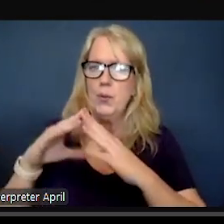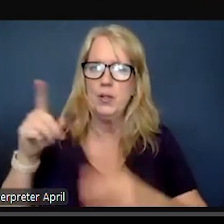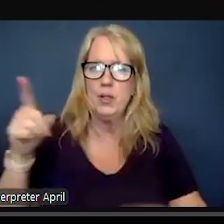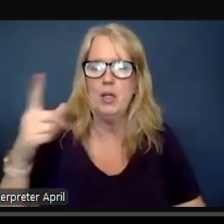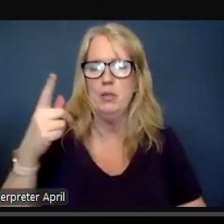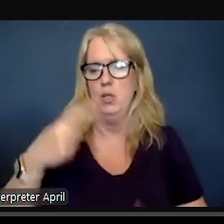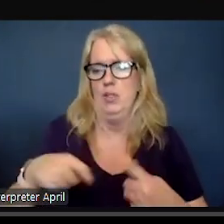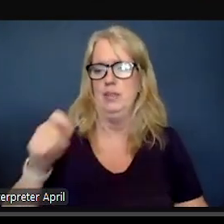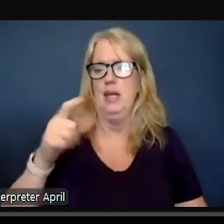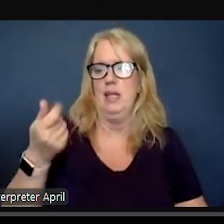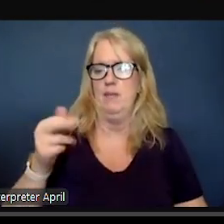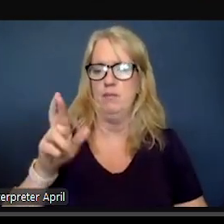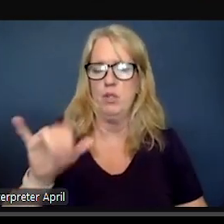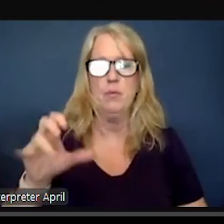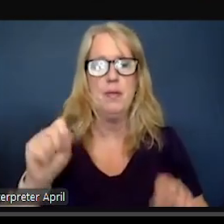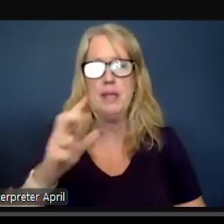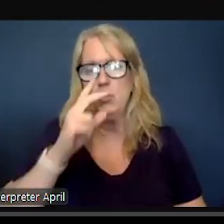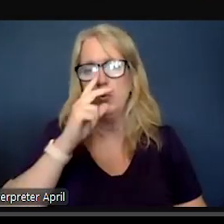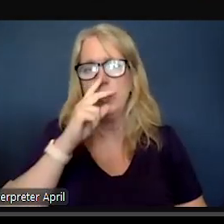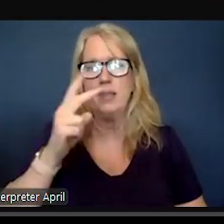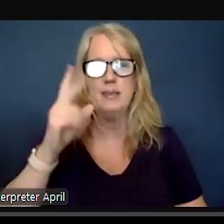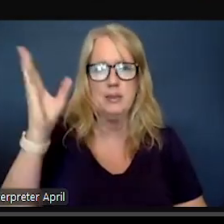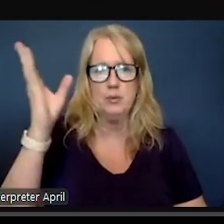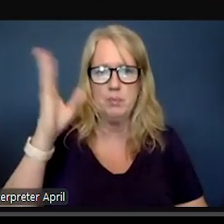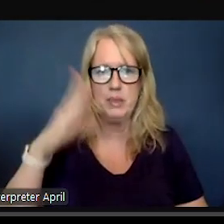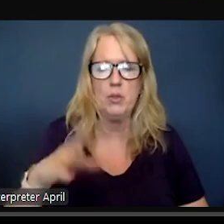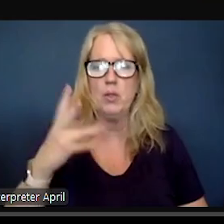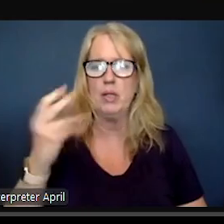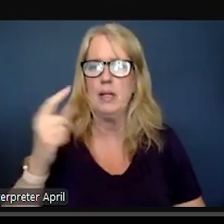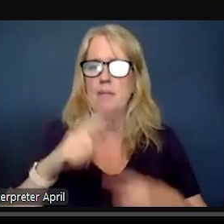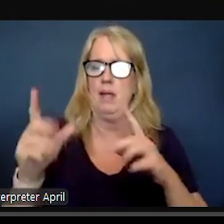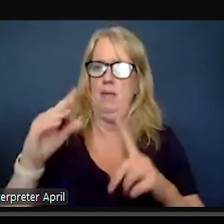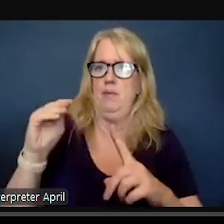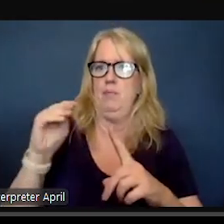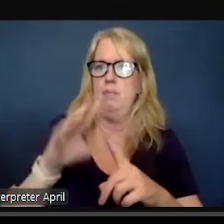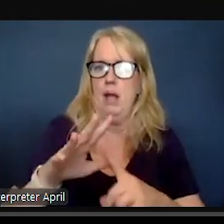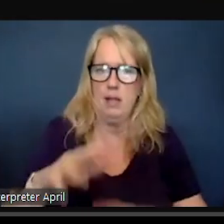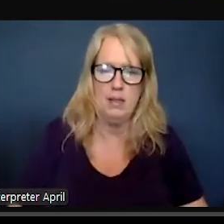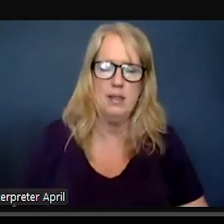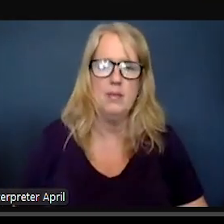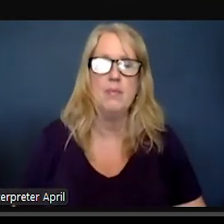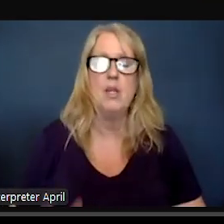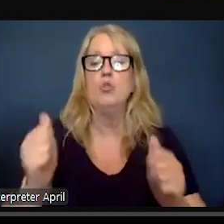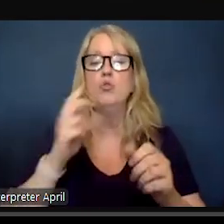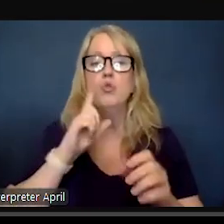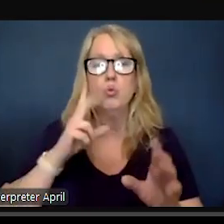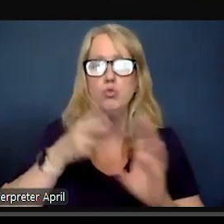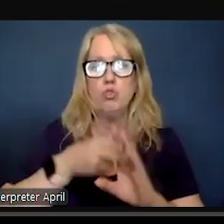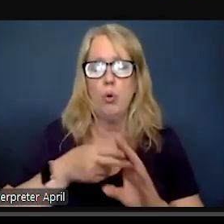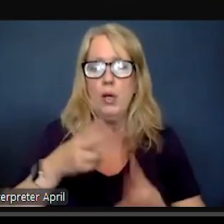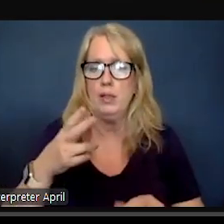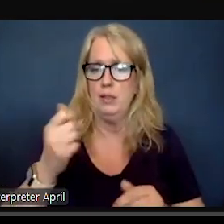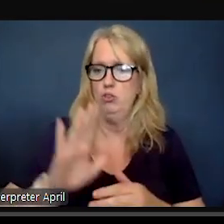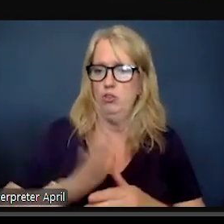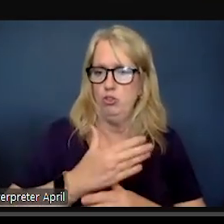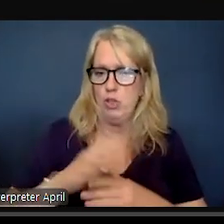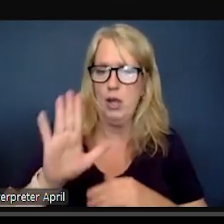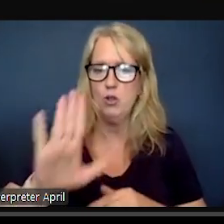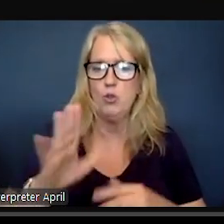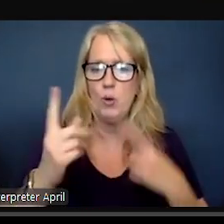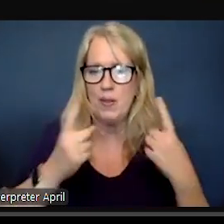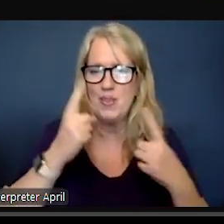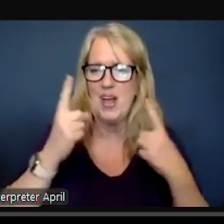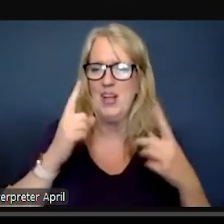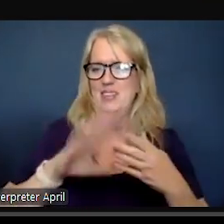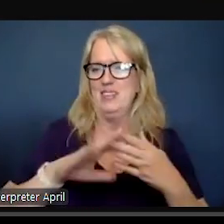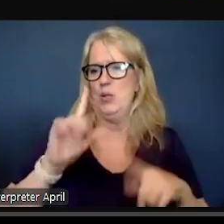of gallery, so you can actually see the speaker and they're spotlighted there. To join in, share your thoughts